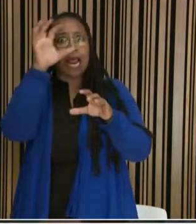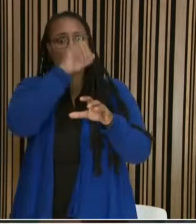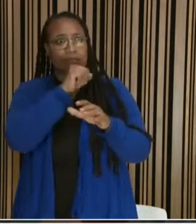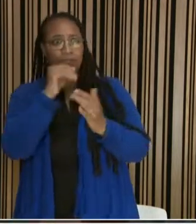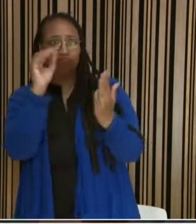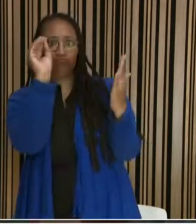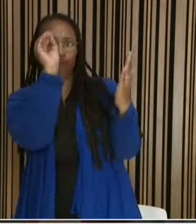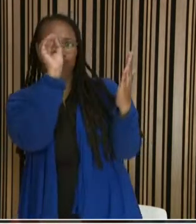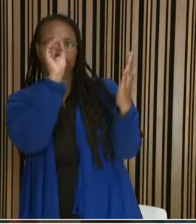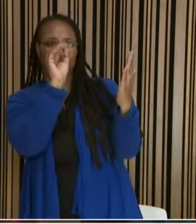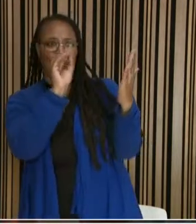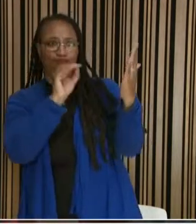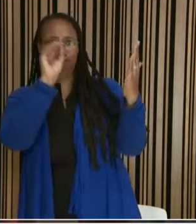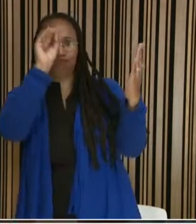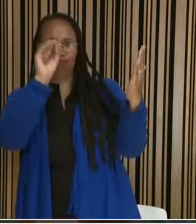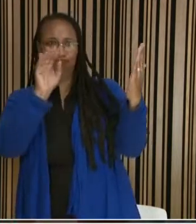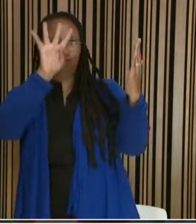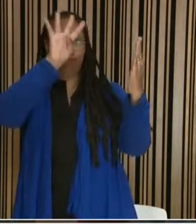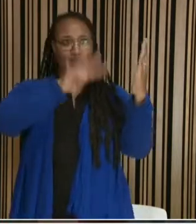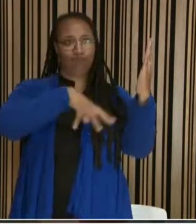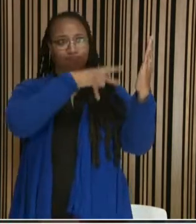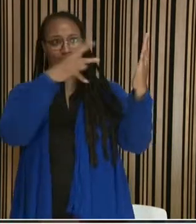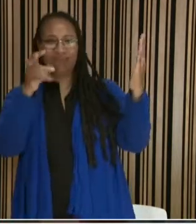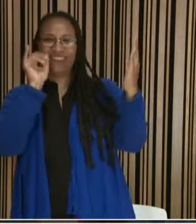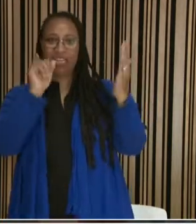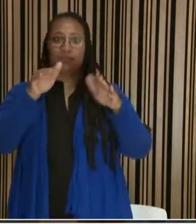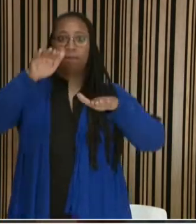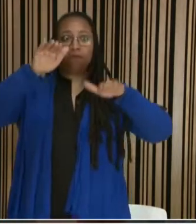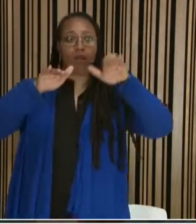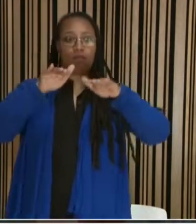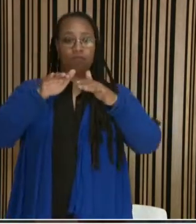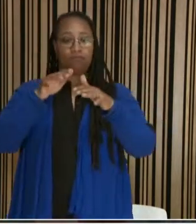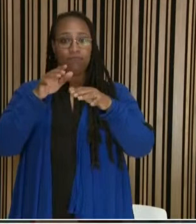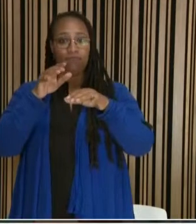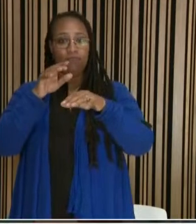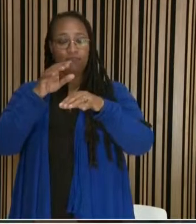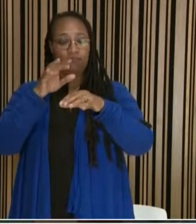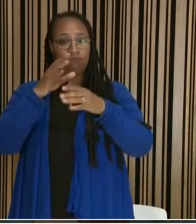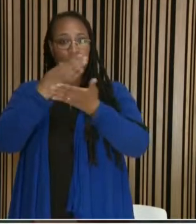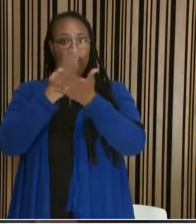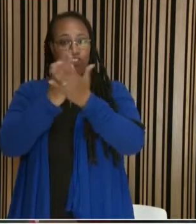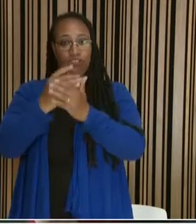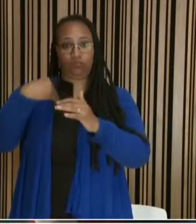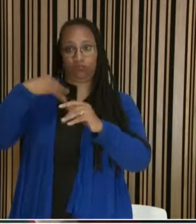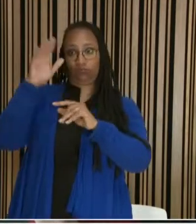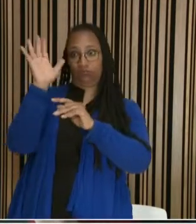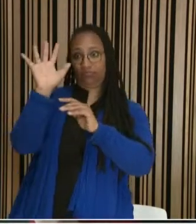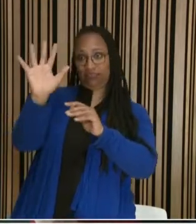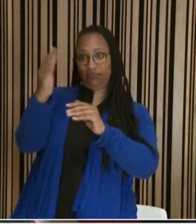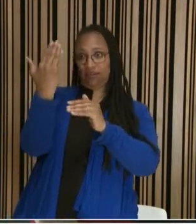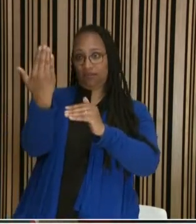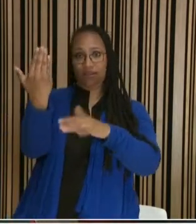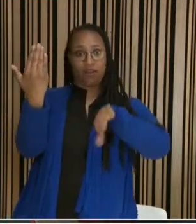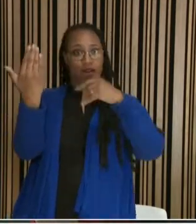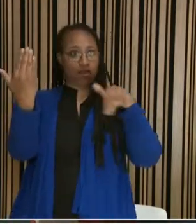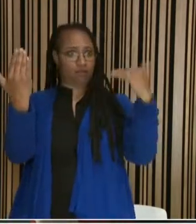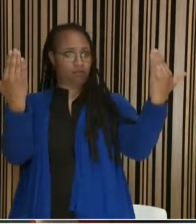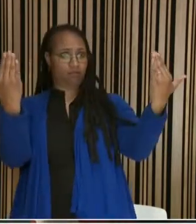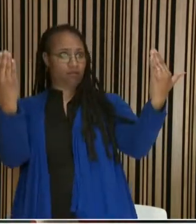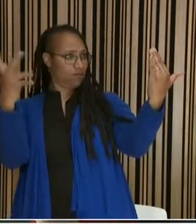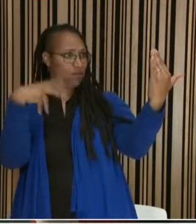is my charter authority. The council then has 70 days by